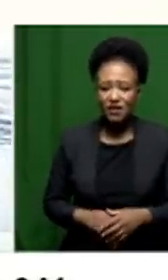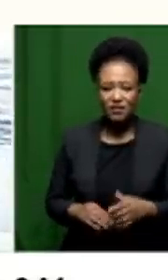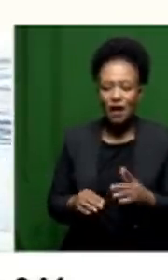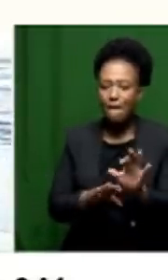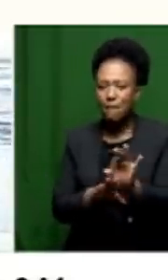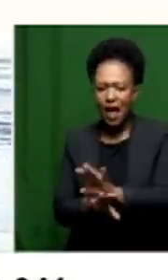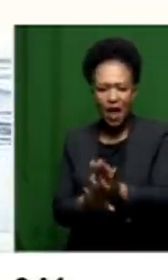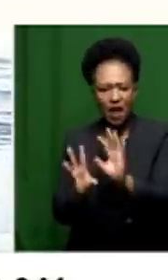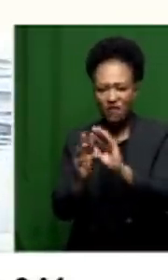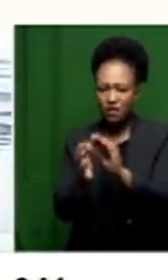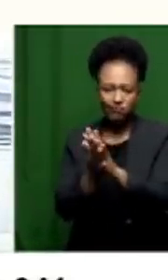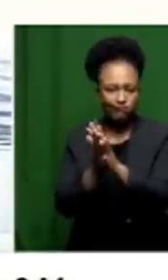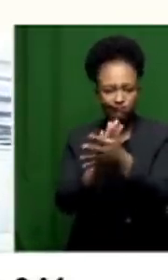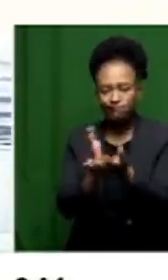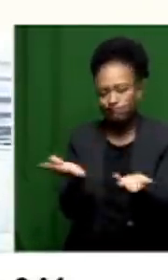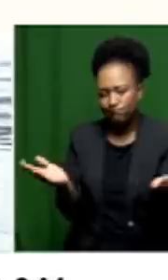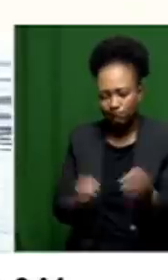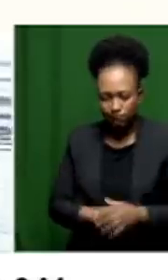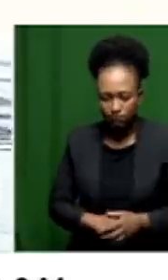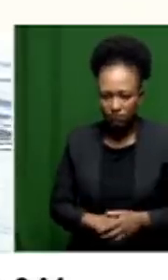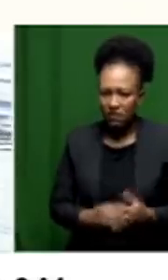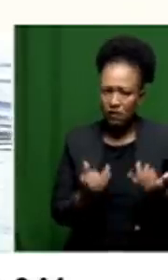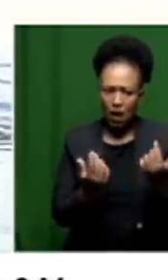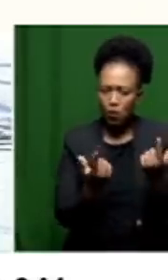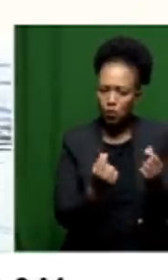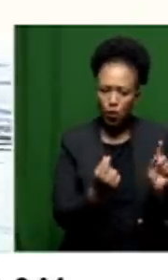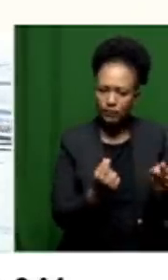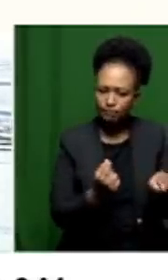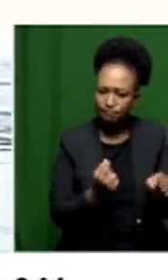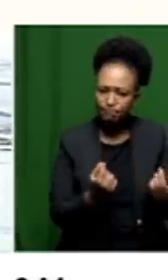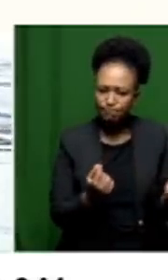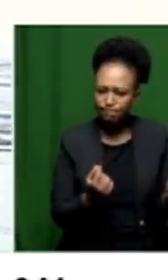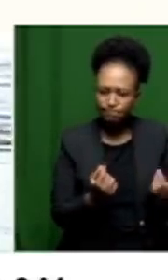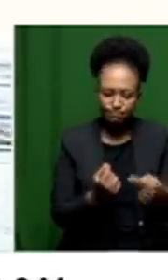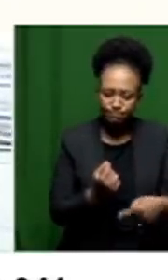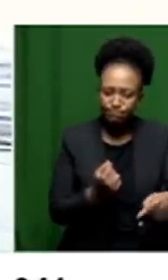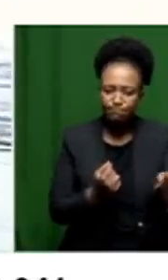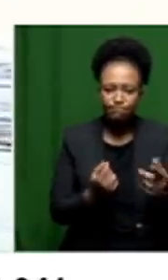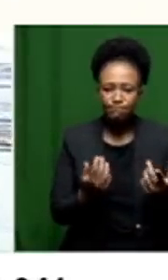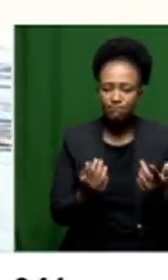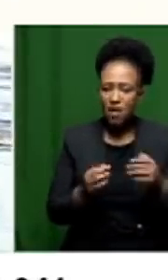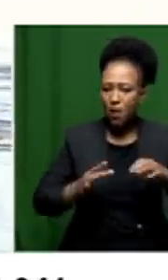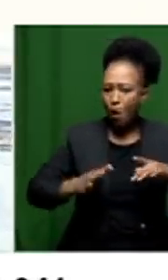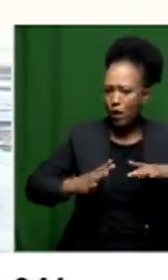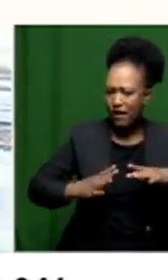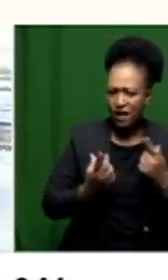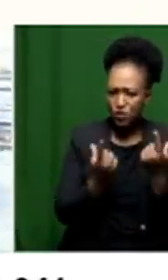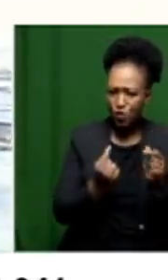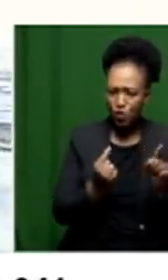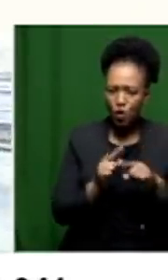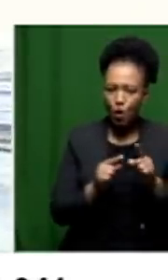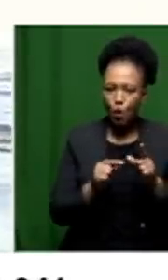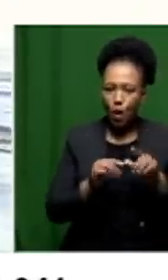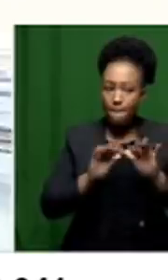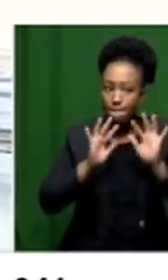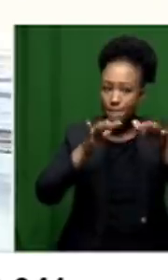ruined, and So what are you going to do now to spend your holidays? I mean, you can't use the